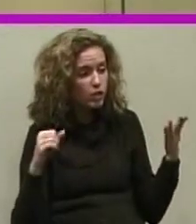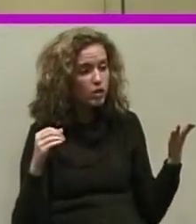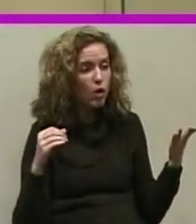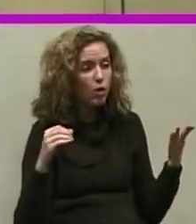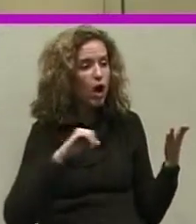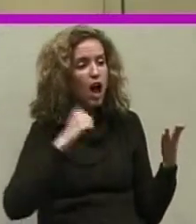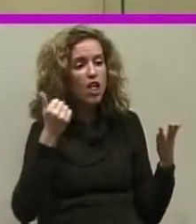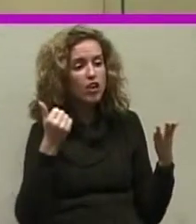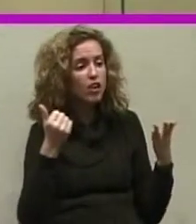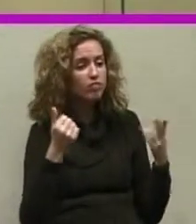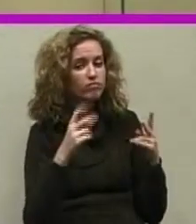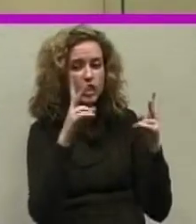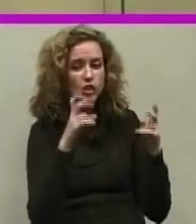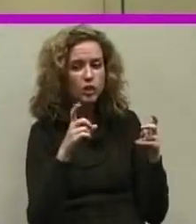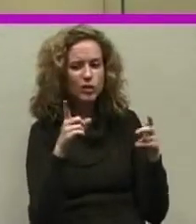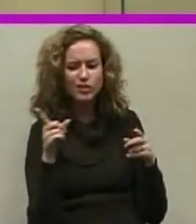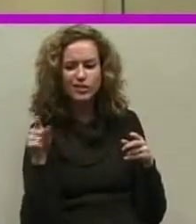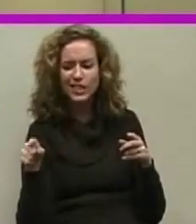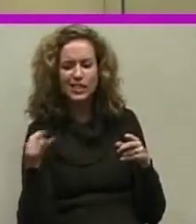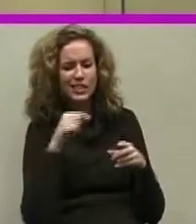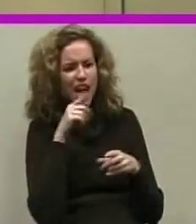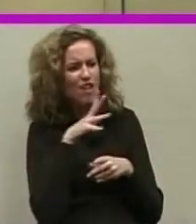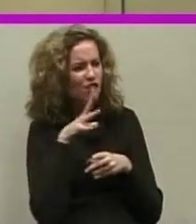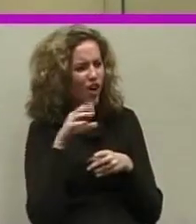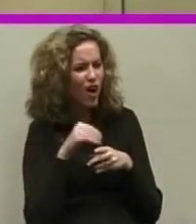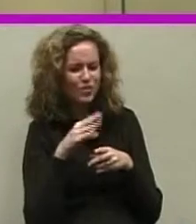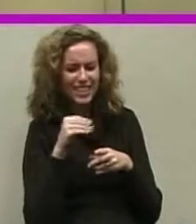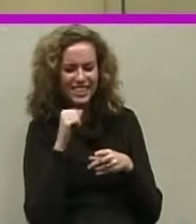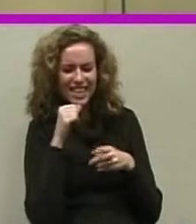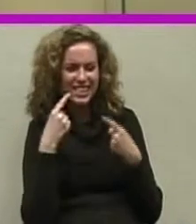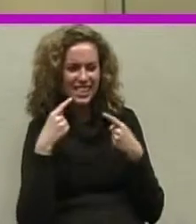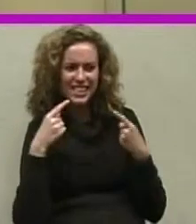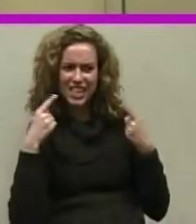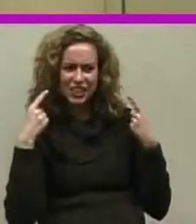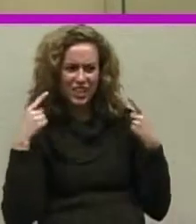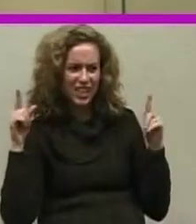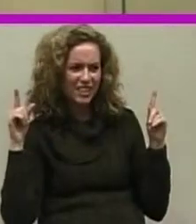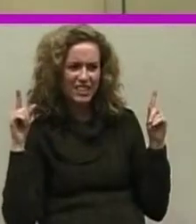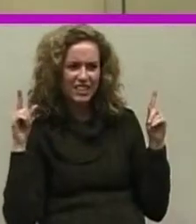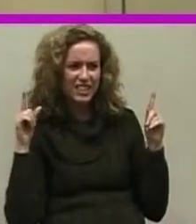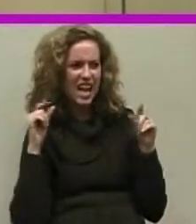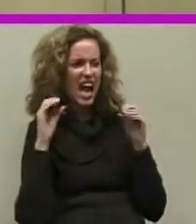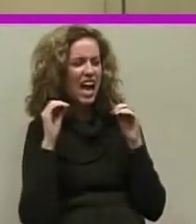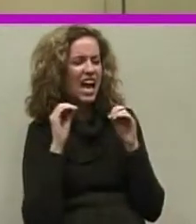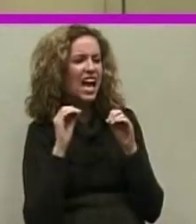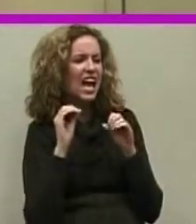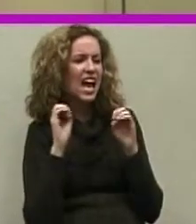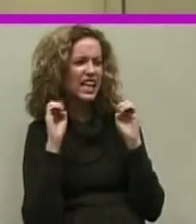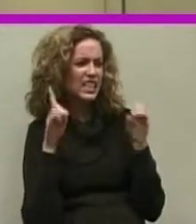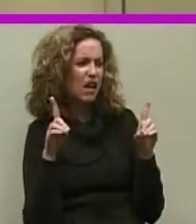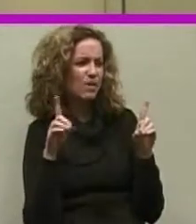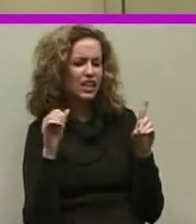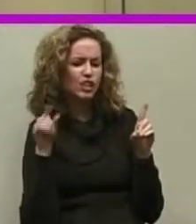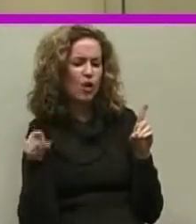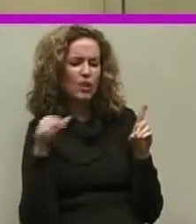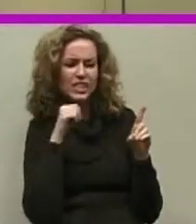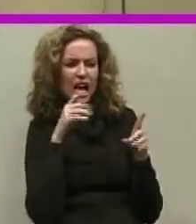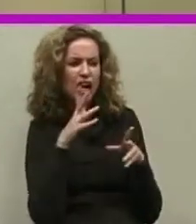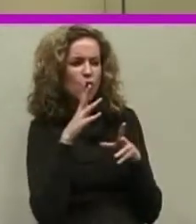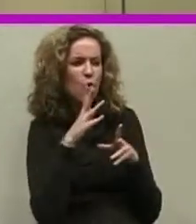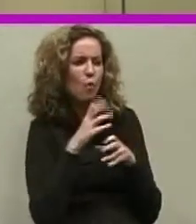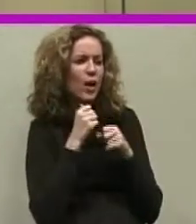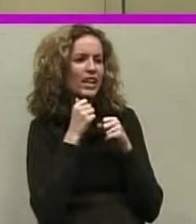Not involved. All right, I'm not involved and I'm not terribly successful academically, so obviously I'm not going to win my place in the peer group by my